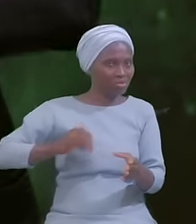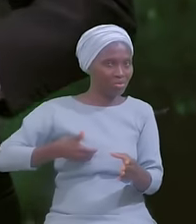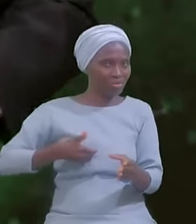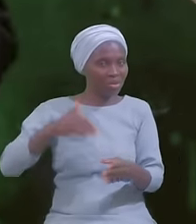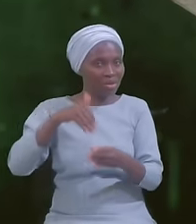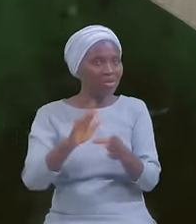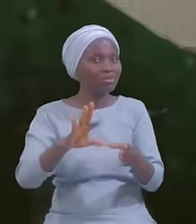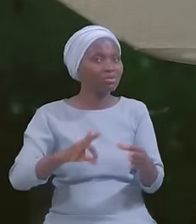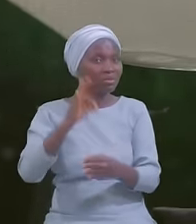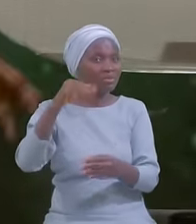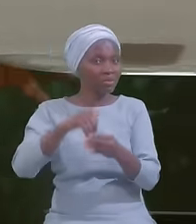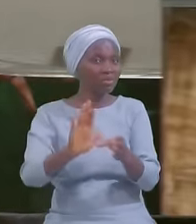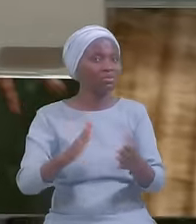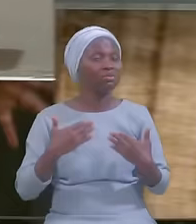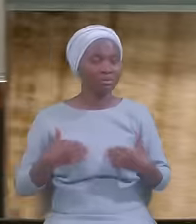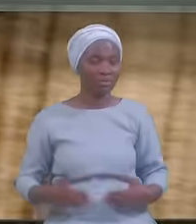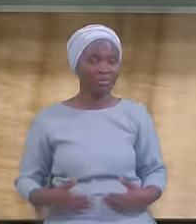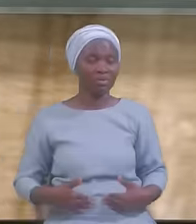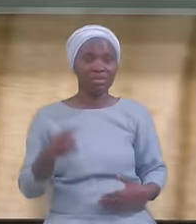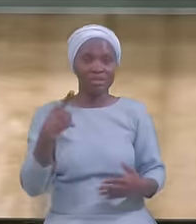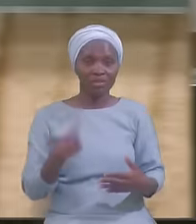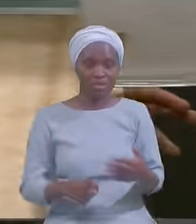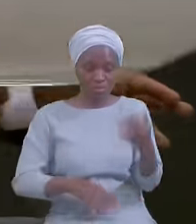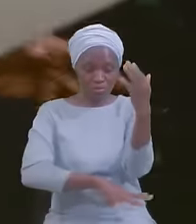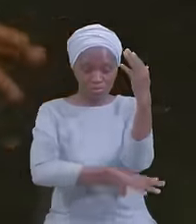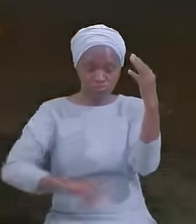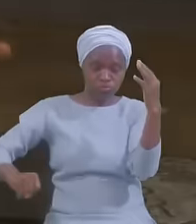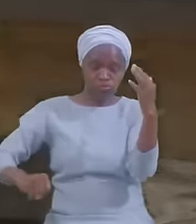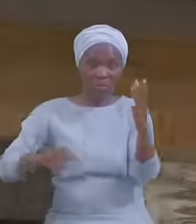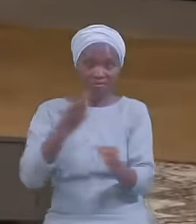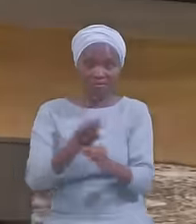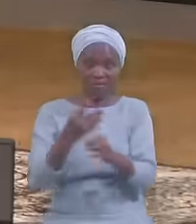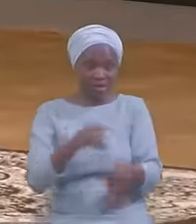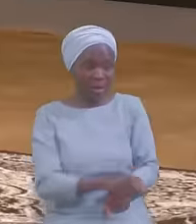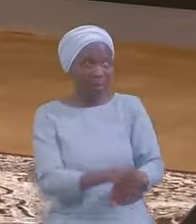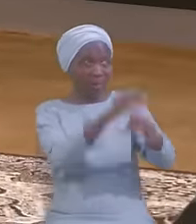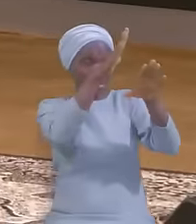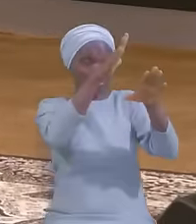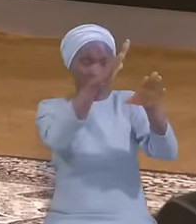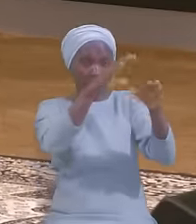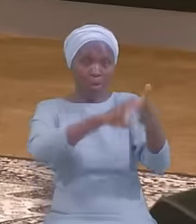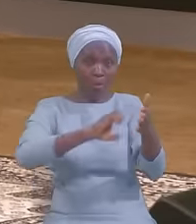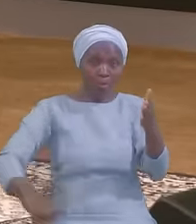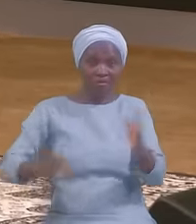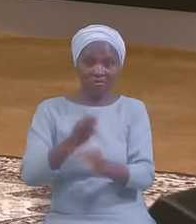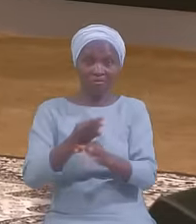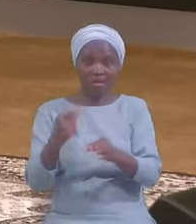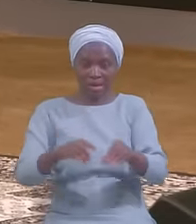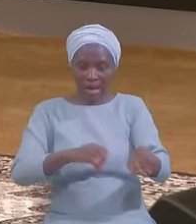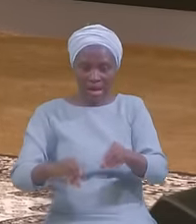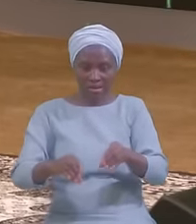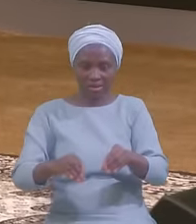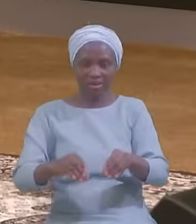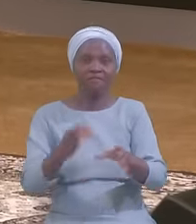spirit, in your body, the bulldozer faith, the mountain moving faith, the active faith